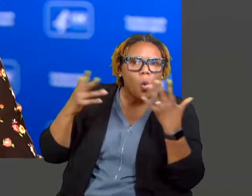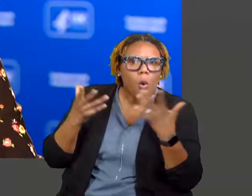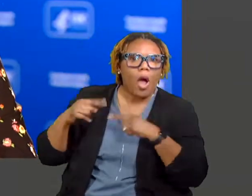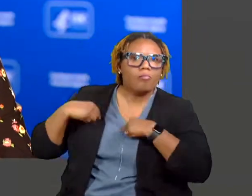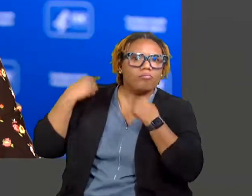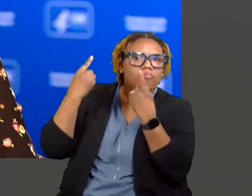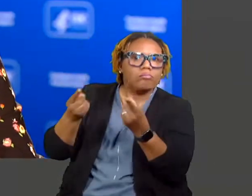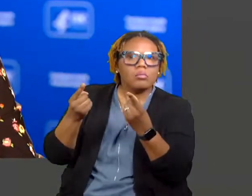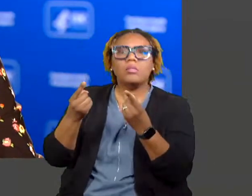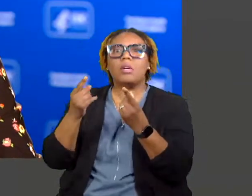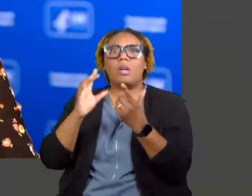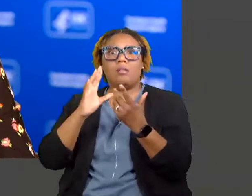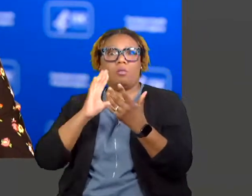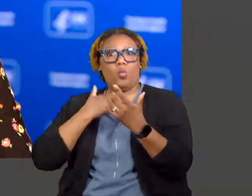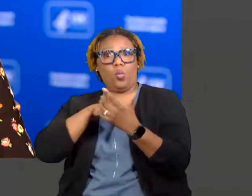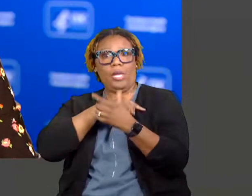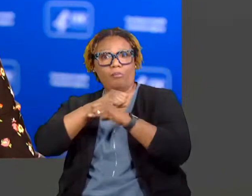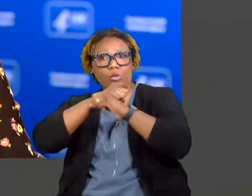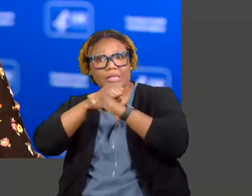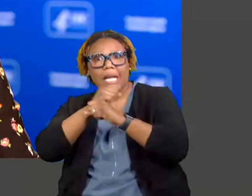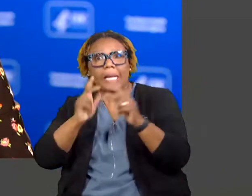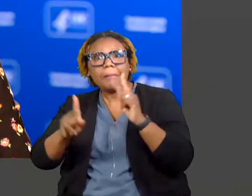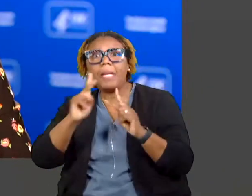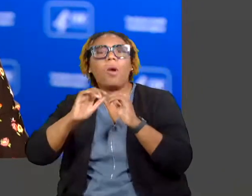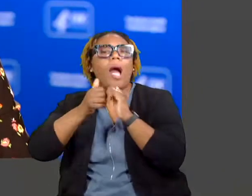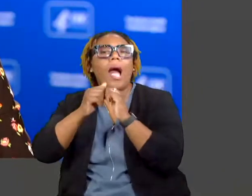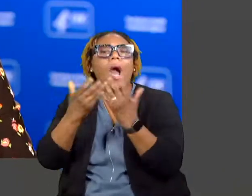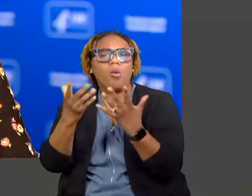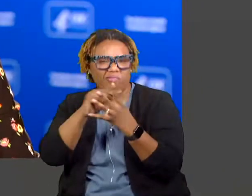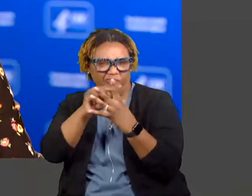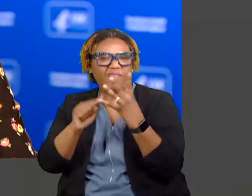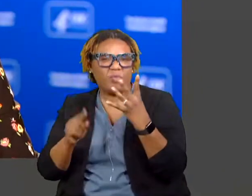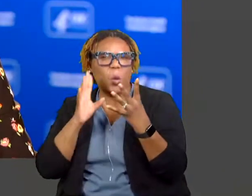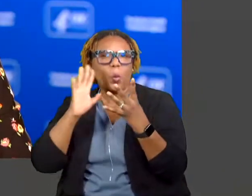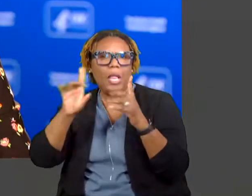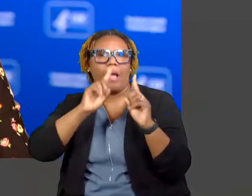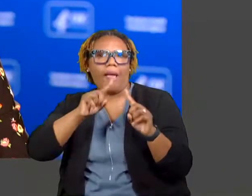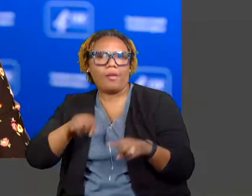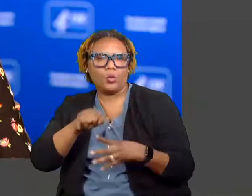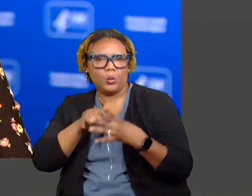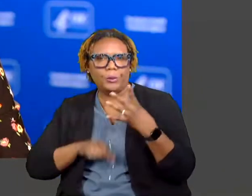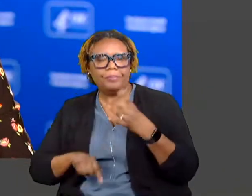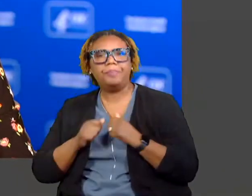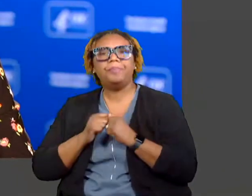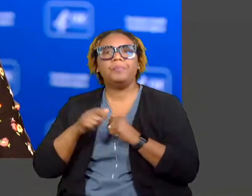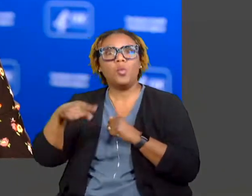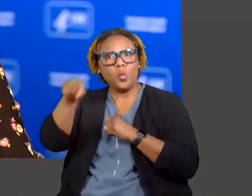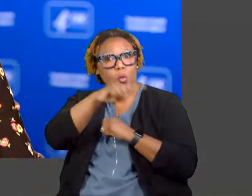Americans. During today's webinar, you can email questions to